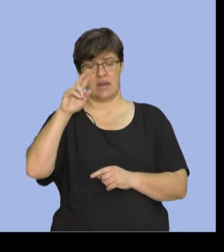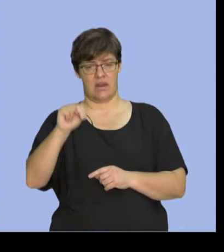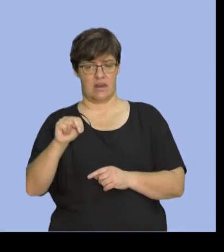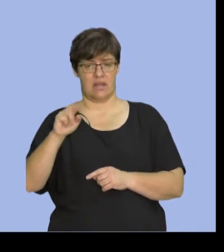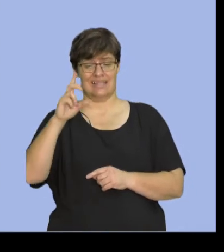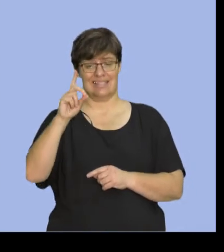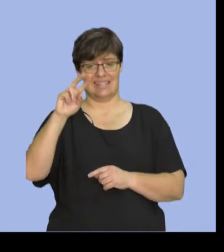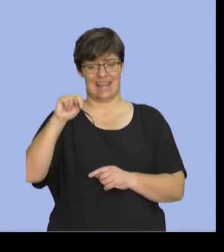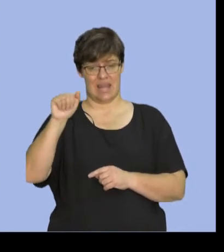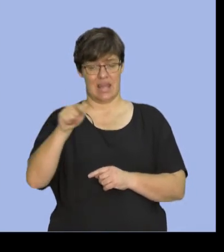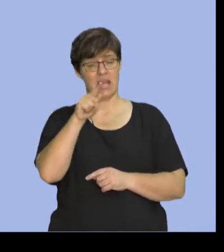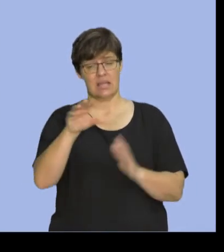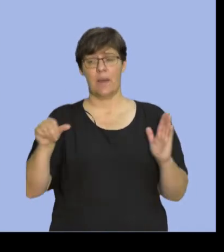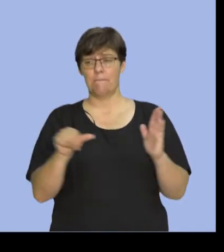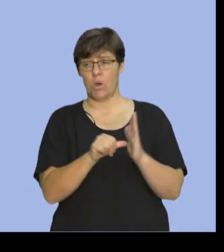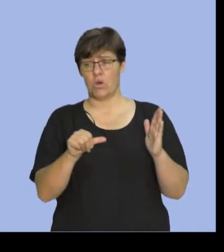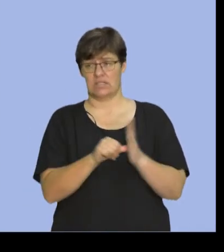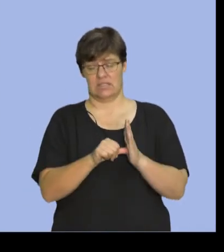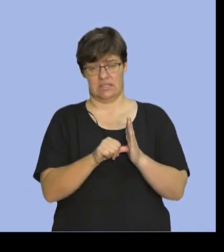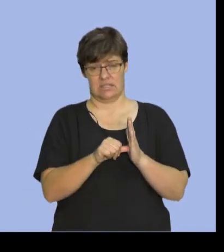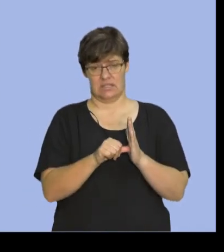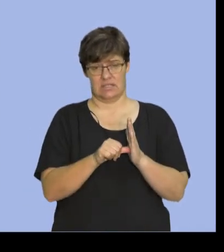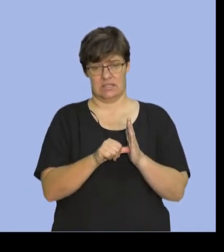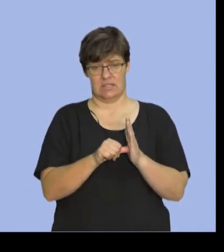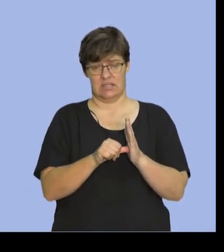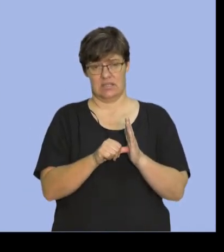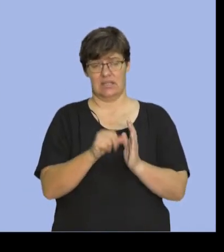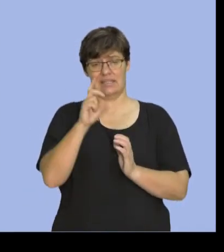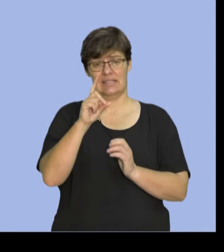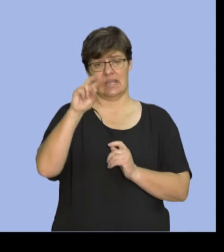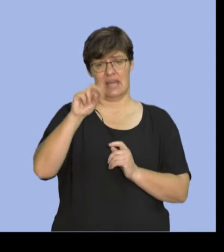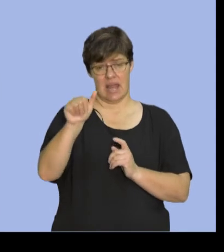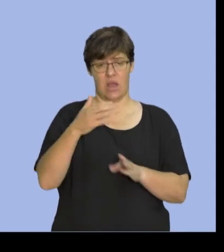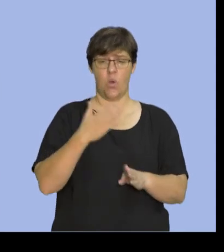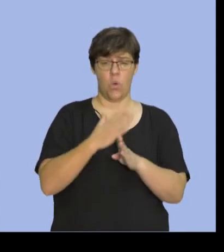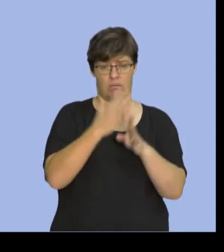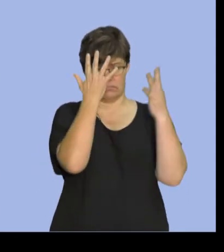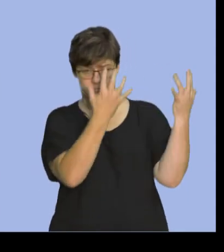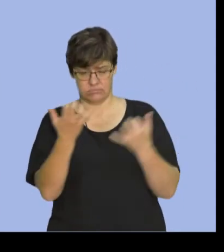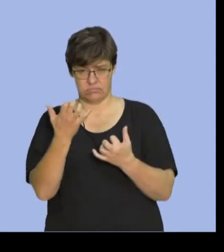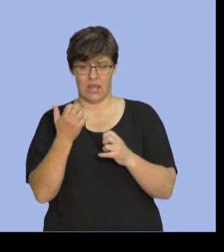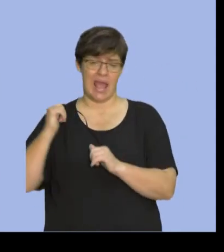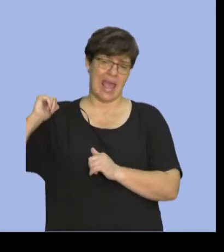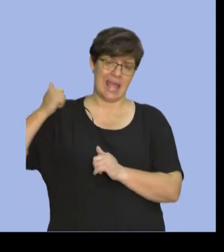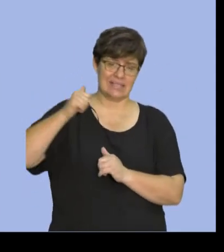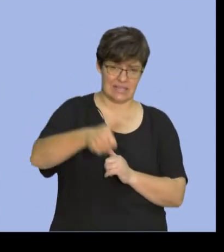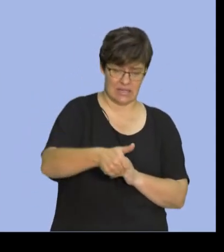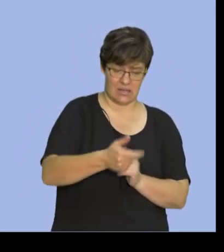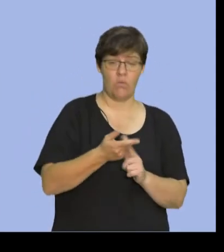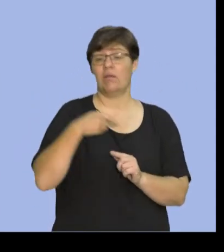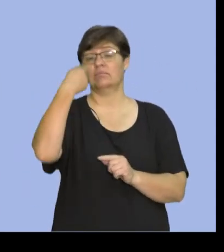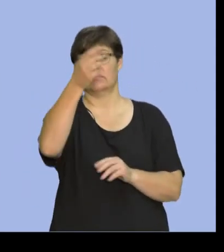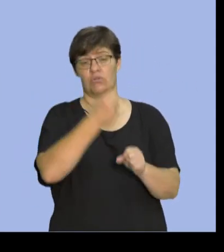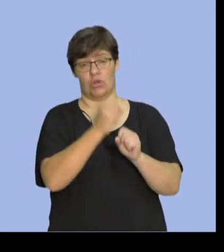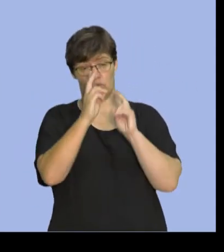as an important component of DNA in terms of working out maternal ancestry in grade 12.